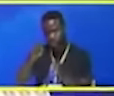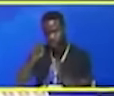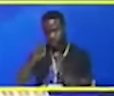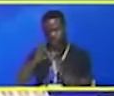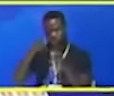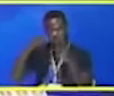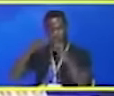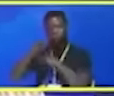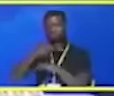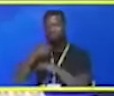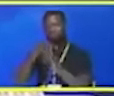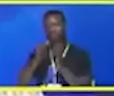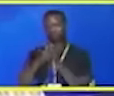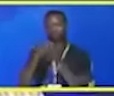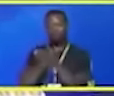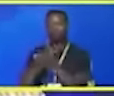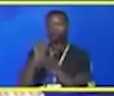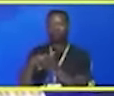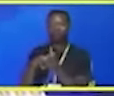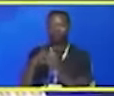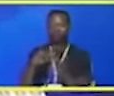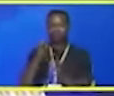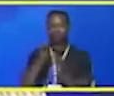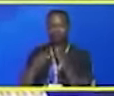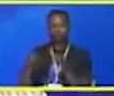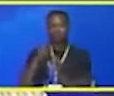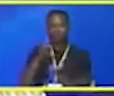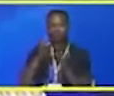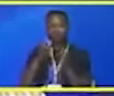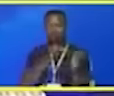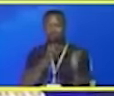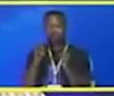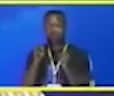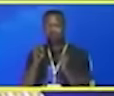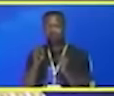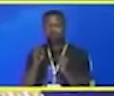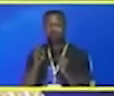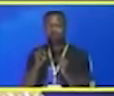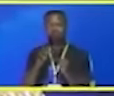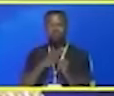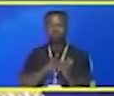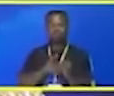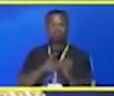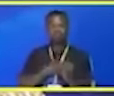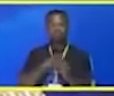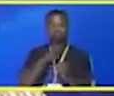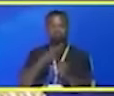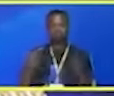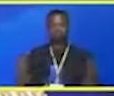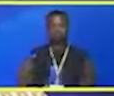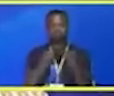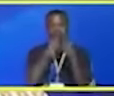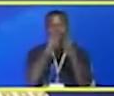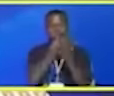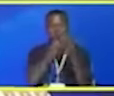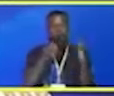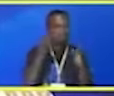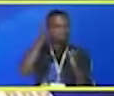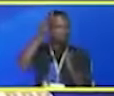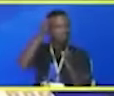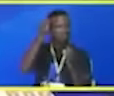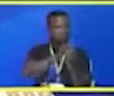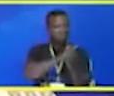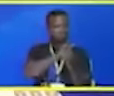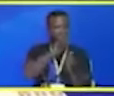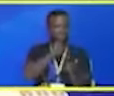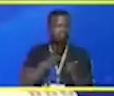prophetic voices over Ghana. If all you are looking for is power, you will collide with something that will destroy your destiny later on.